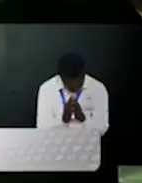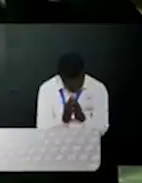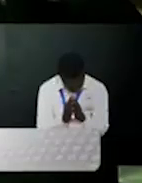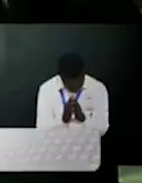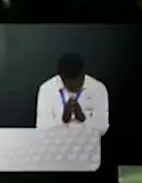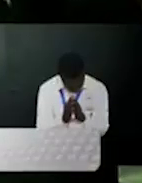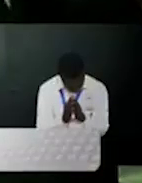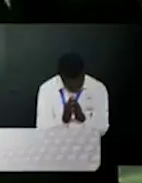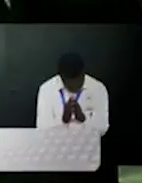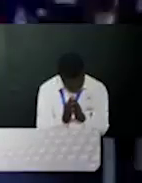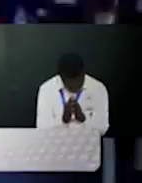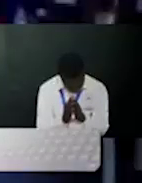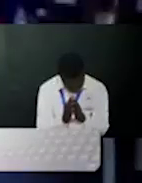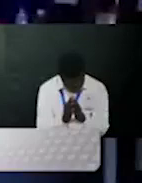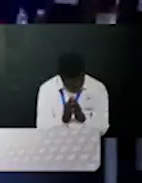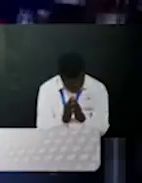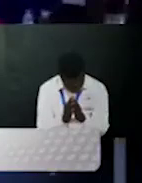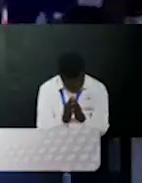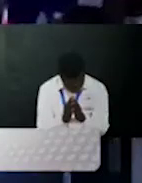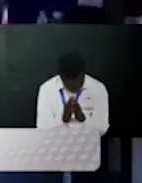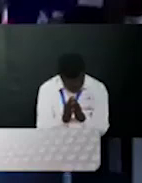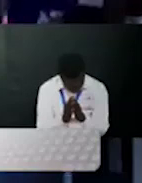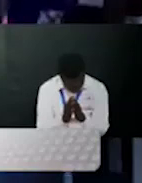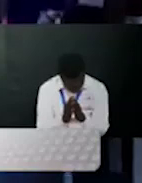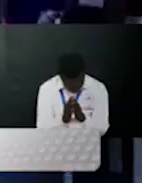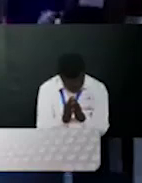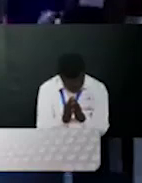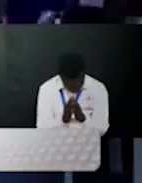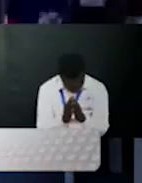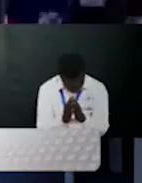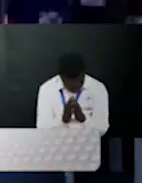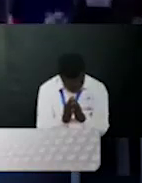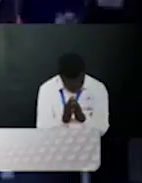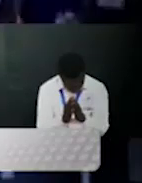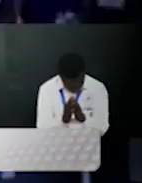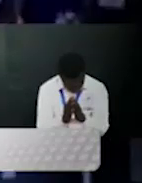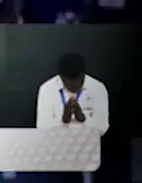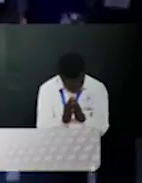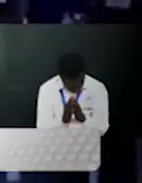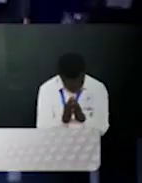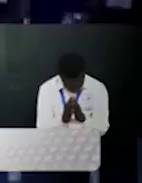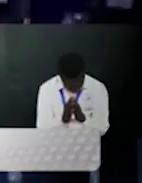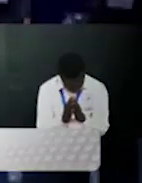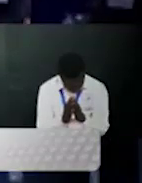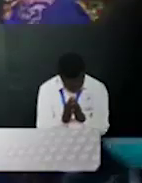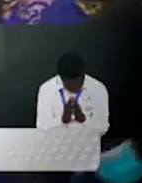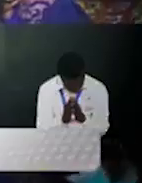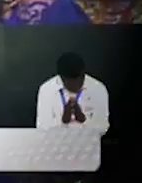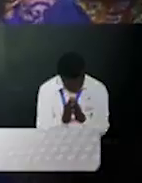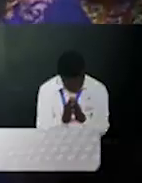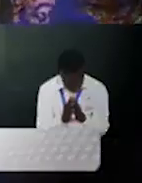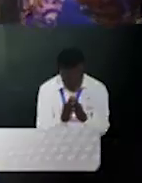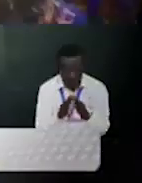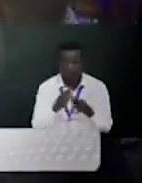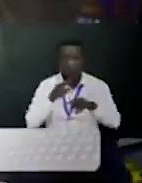Masuan Derebe, Labo Sata Yamba Lababa, Shakataya, shall we be